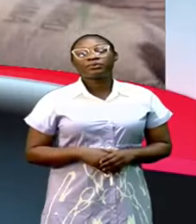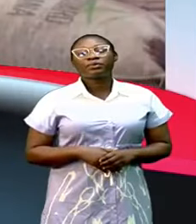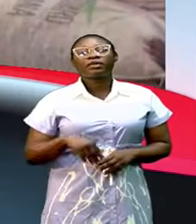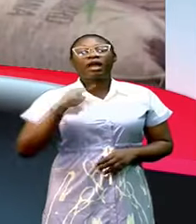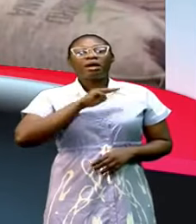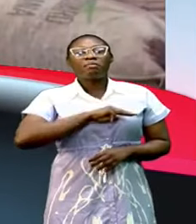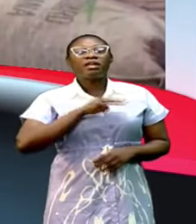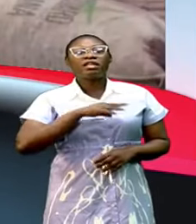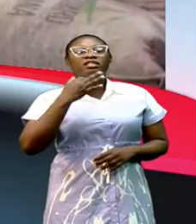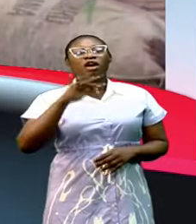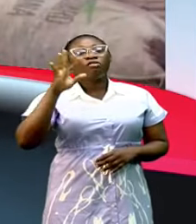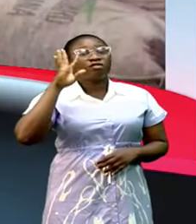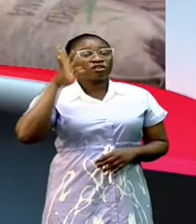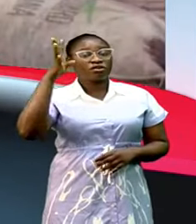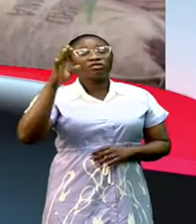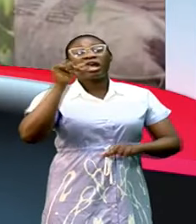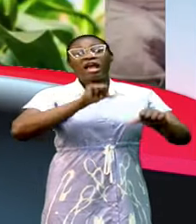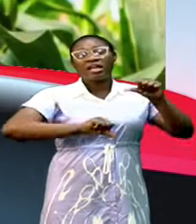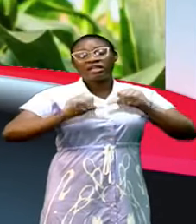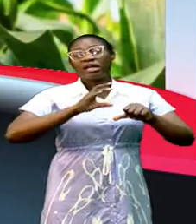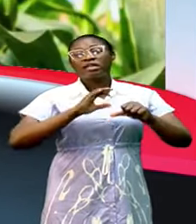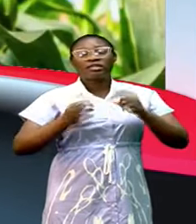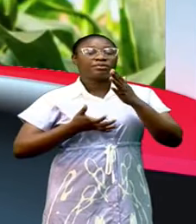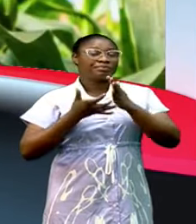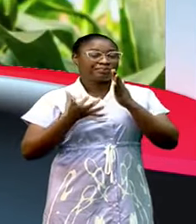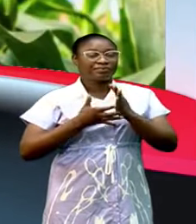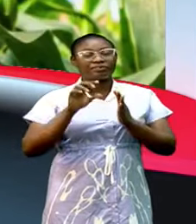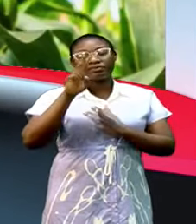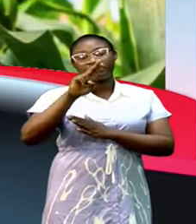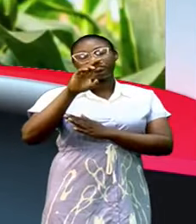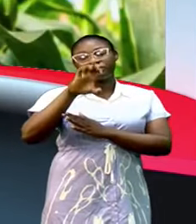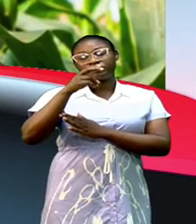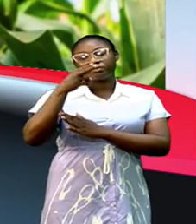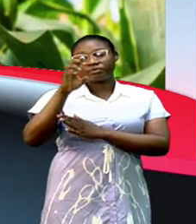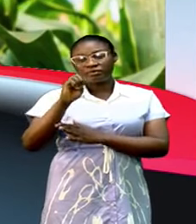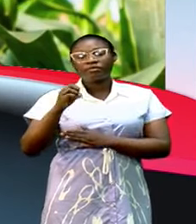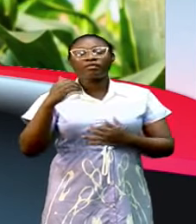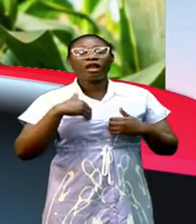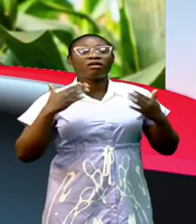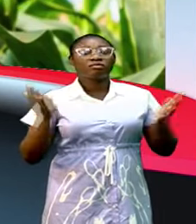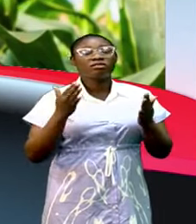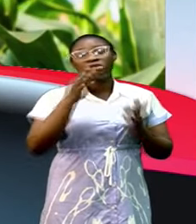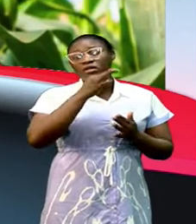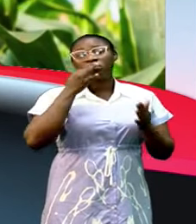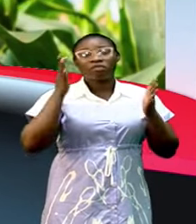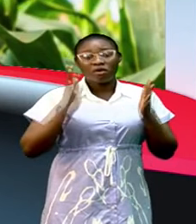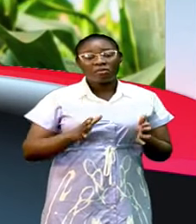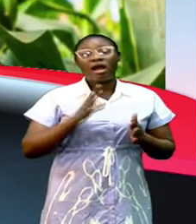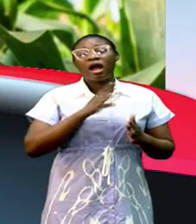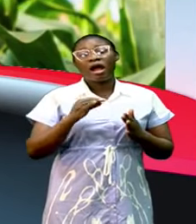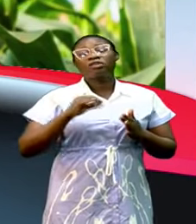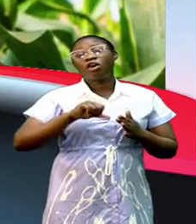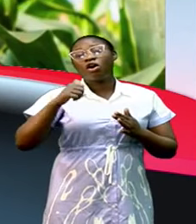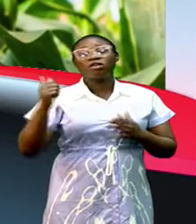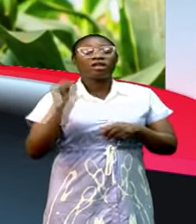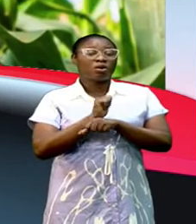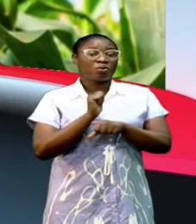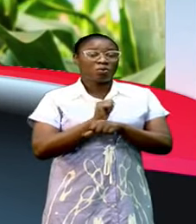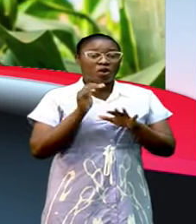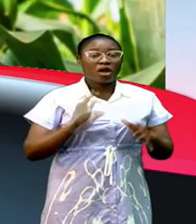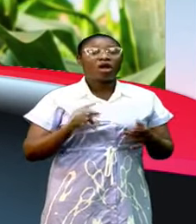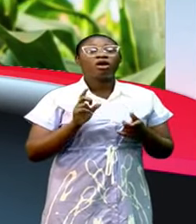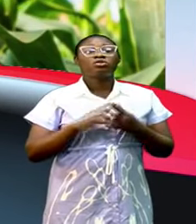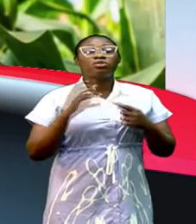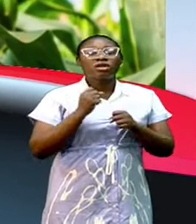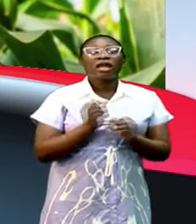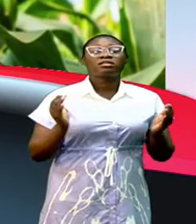Minister of Innovation, Science and Technology Uche Nnaji has urged farmers and extension workers to embrace the new maize and